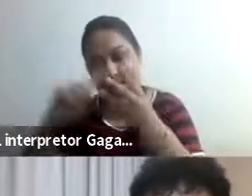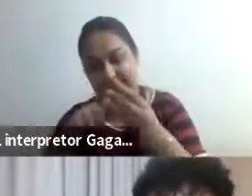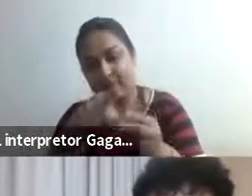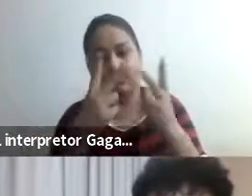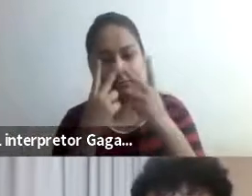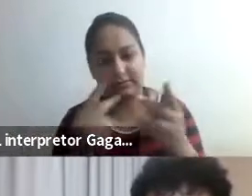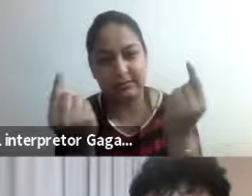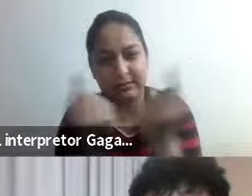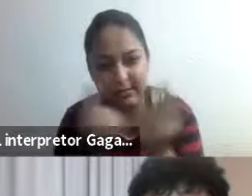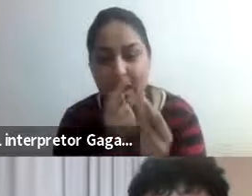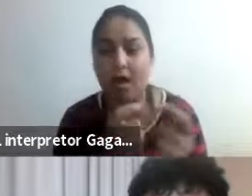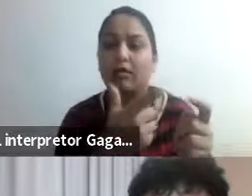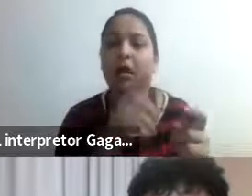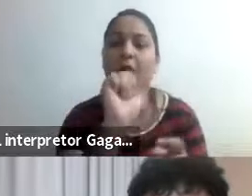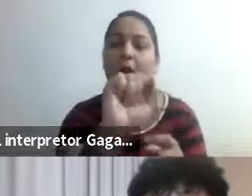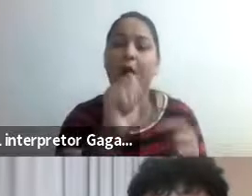those Pithora horses,